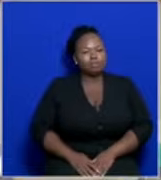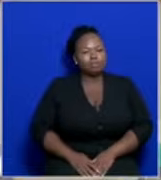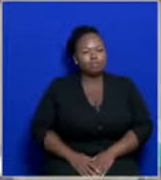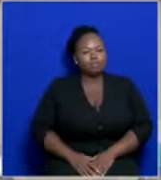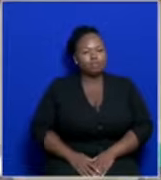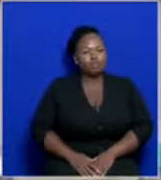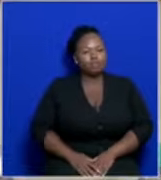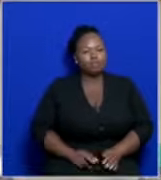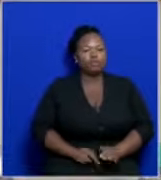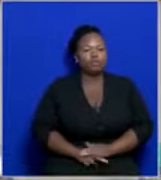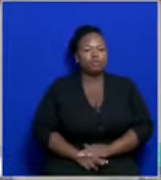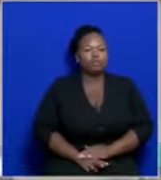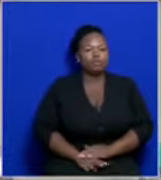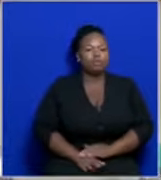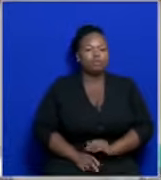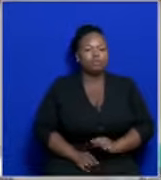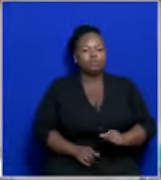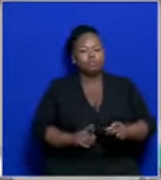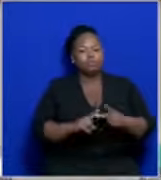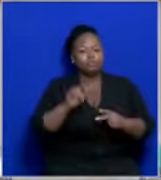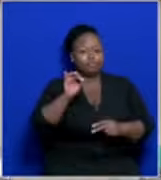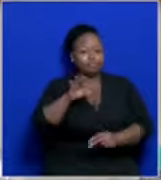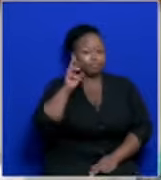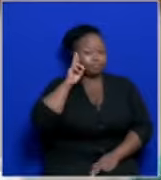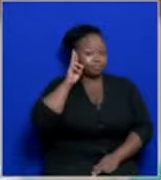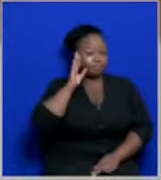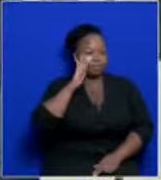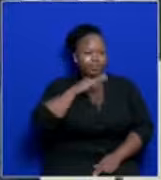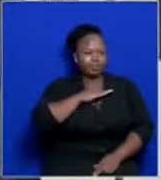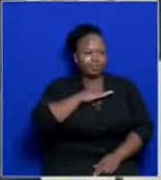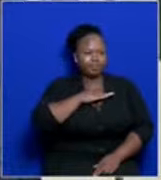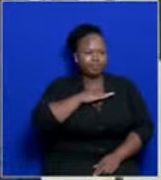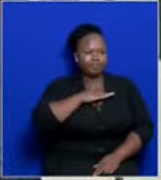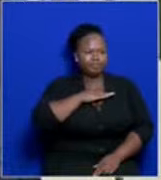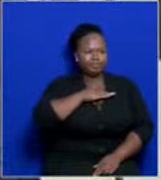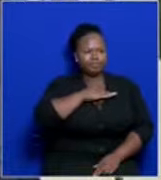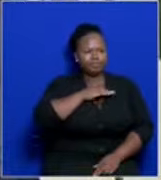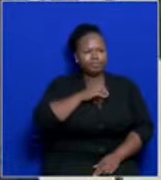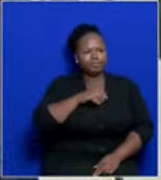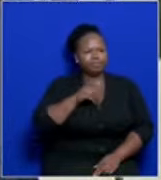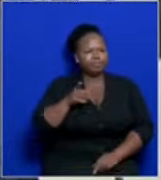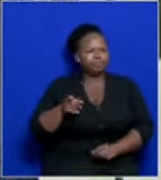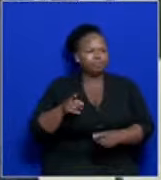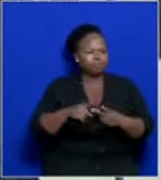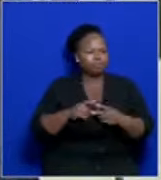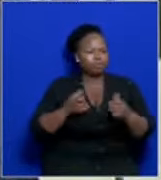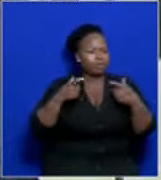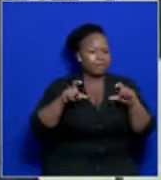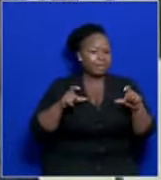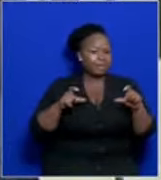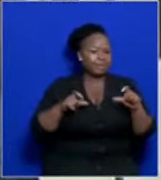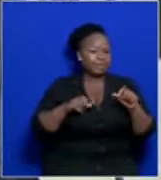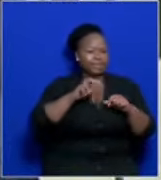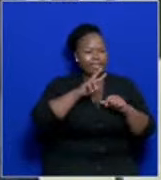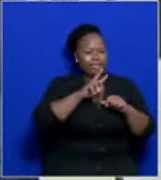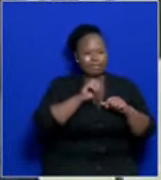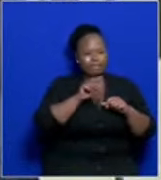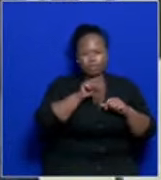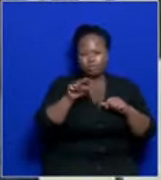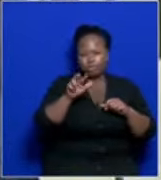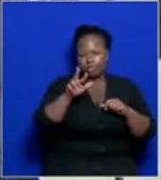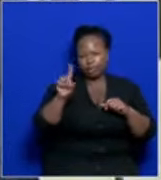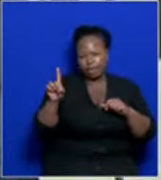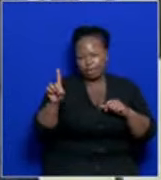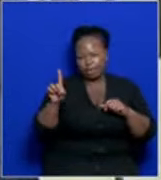question, mine was to point out that at your paragraph 80 to 81, you just